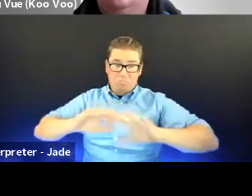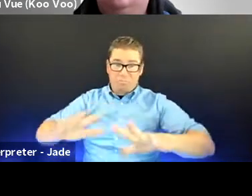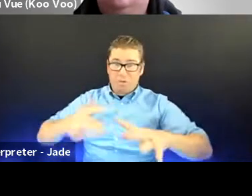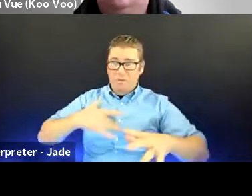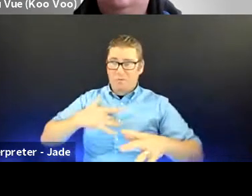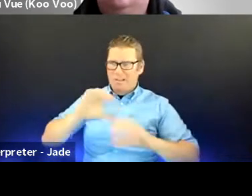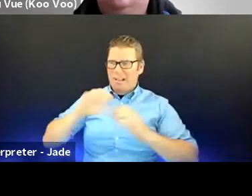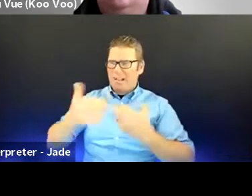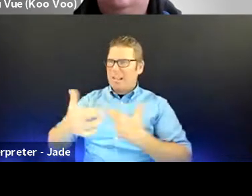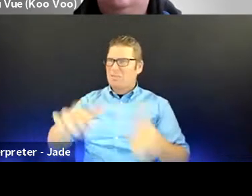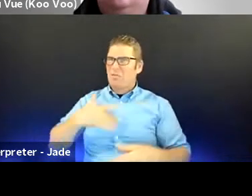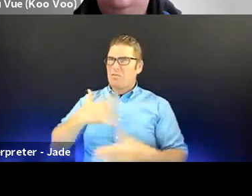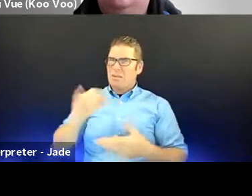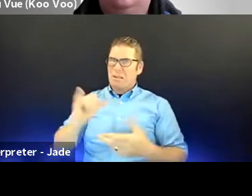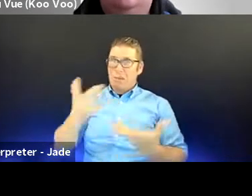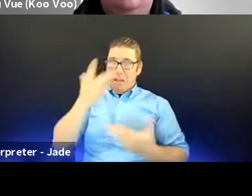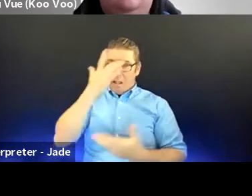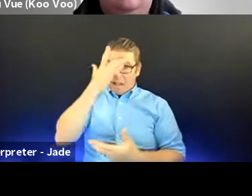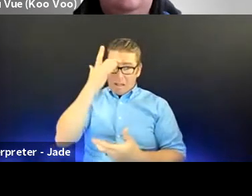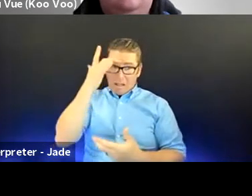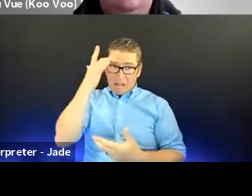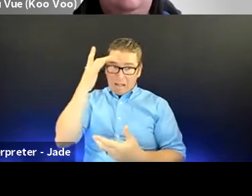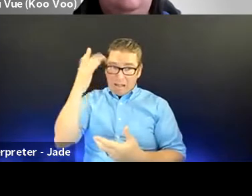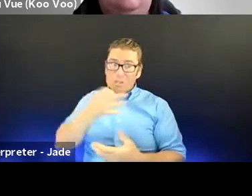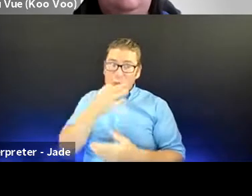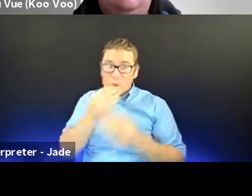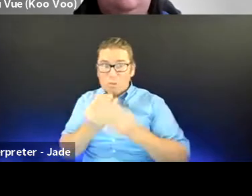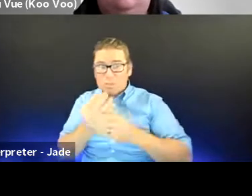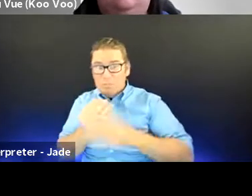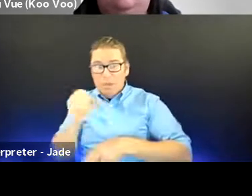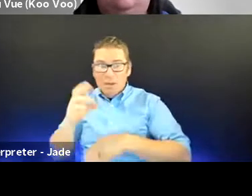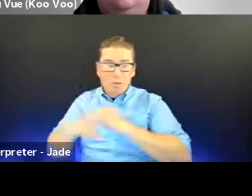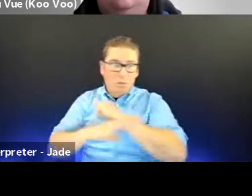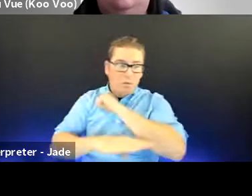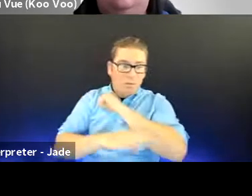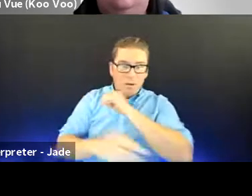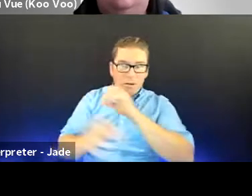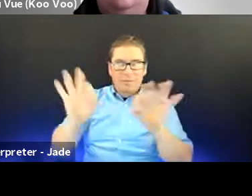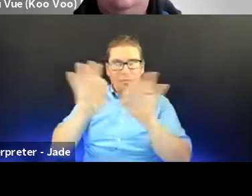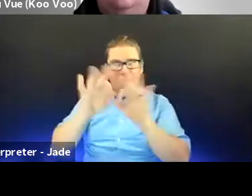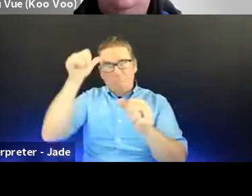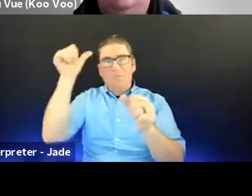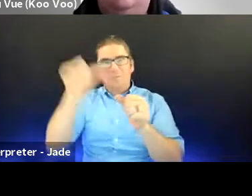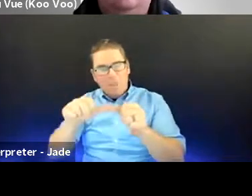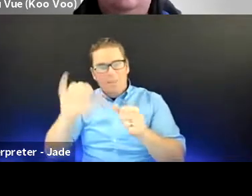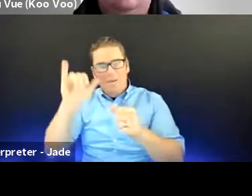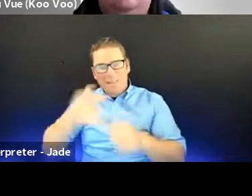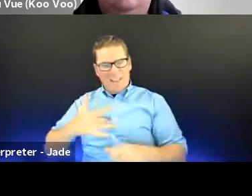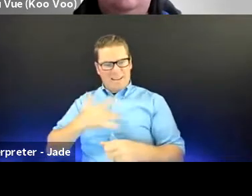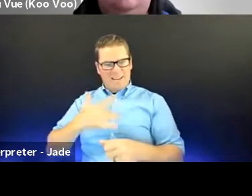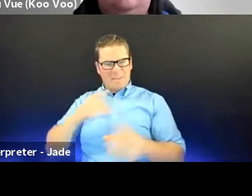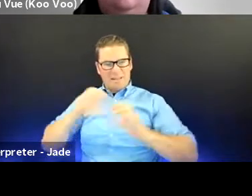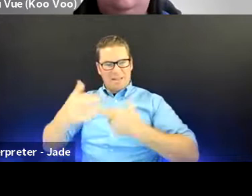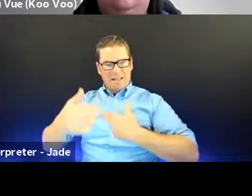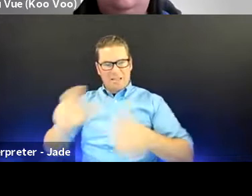fall, when we do have the opportunity to be in the classroom, we have to relearn that rapport, that feeling of interaction with each other again. But that's what we all